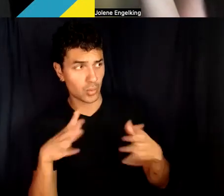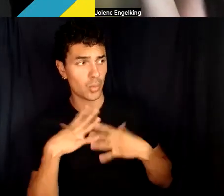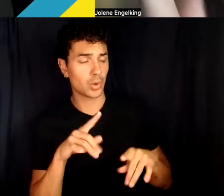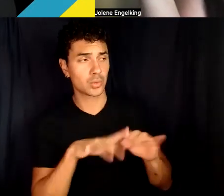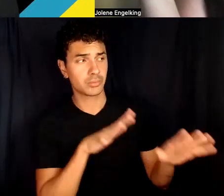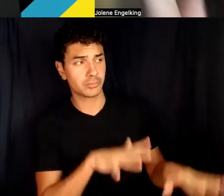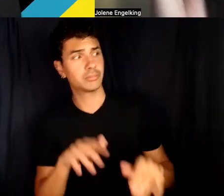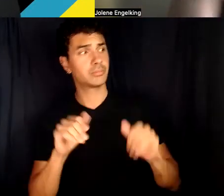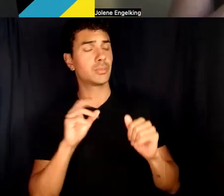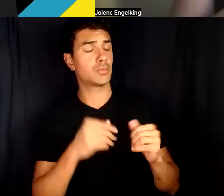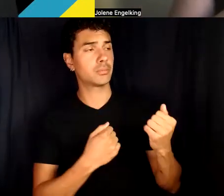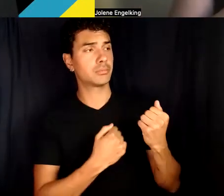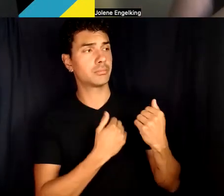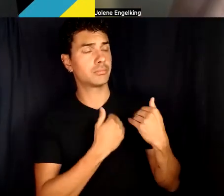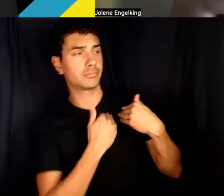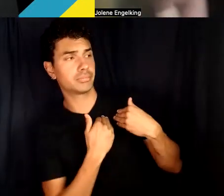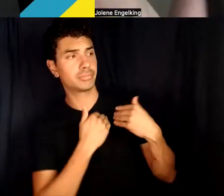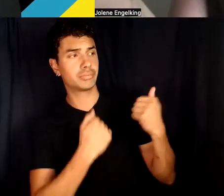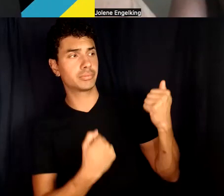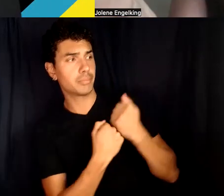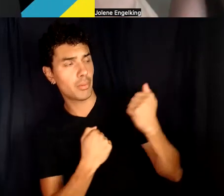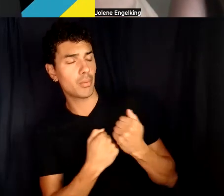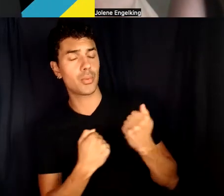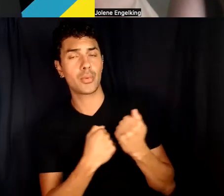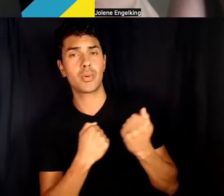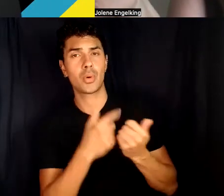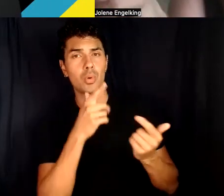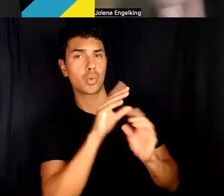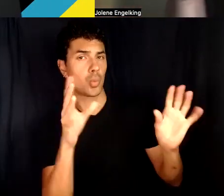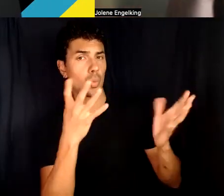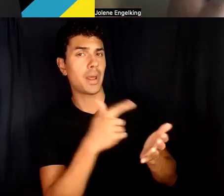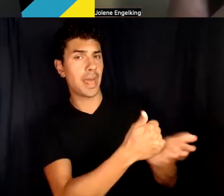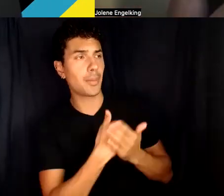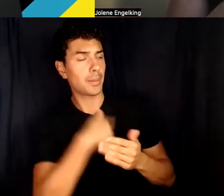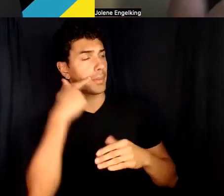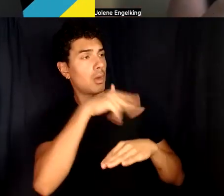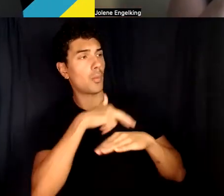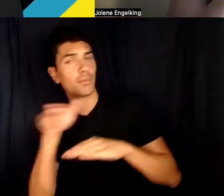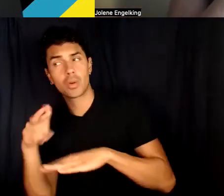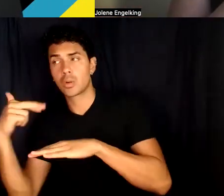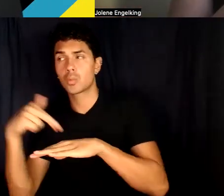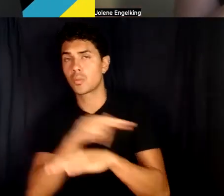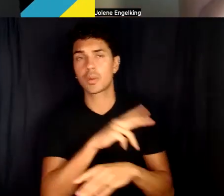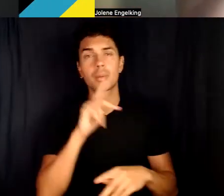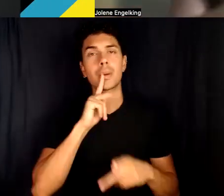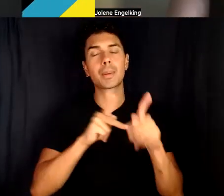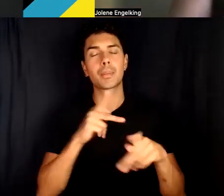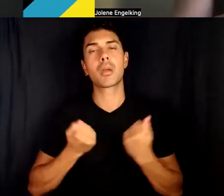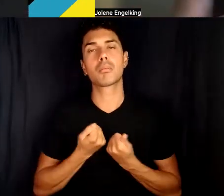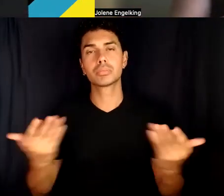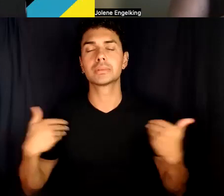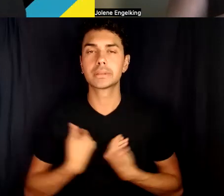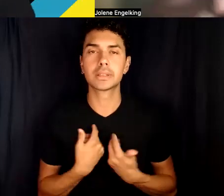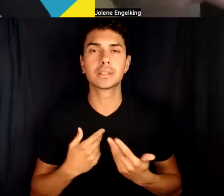one's really wanting to kind of be the one to have to provide the help because people are already tapped. So it's like, oh, we have this many things going